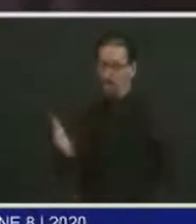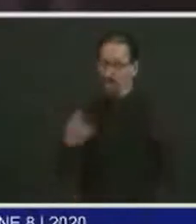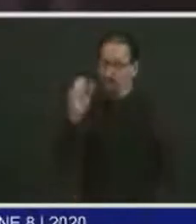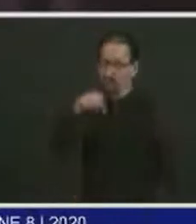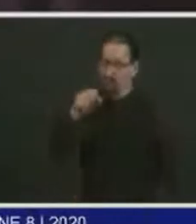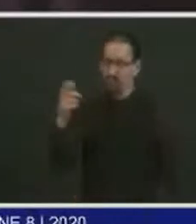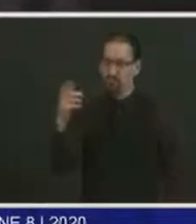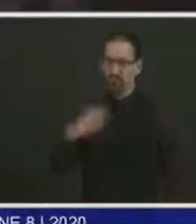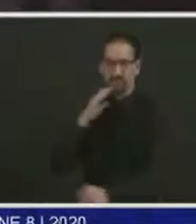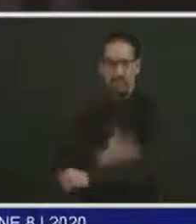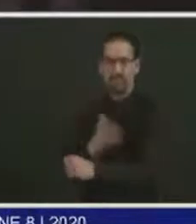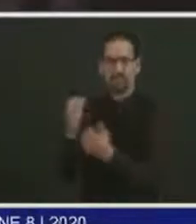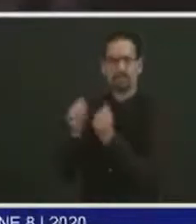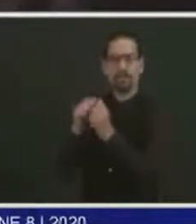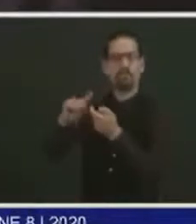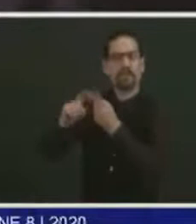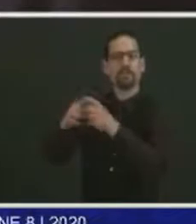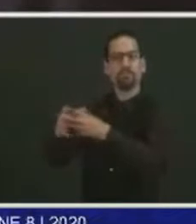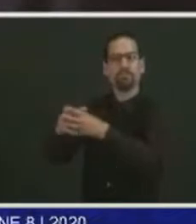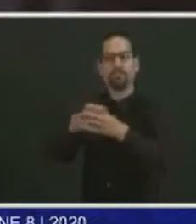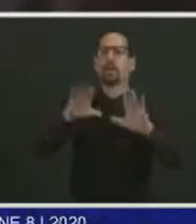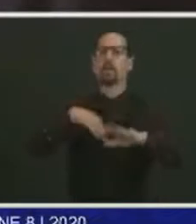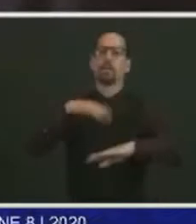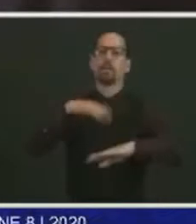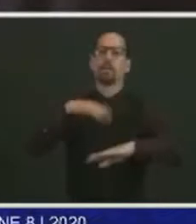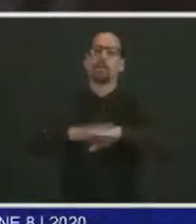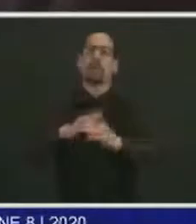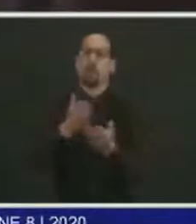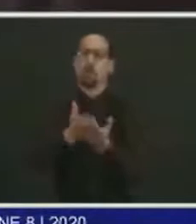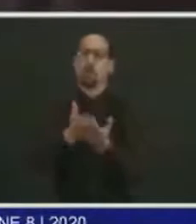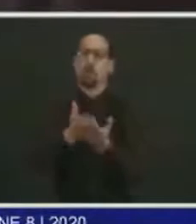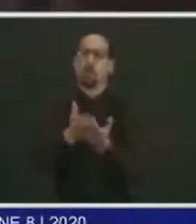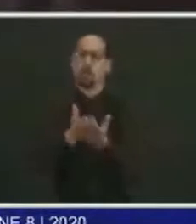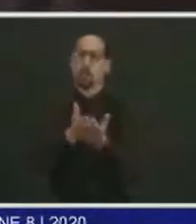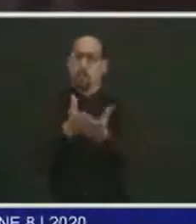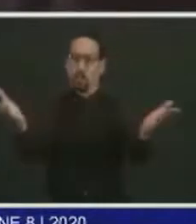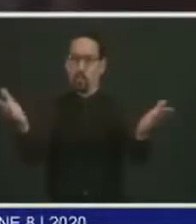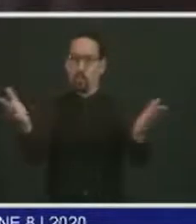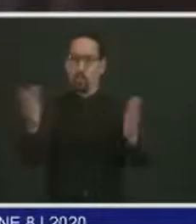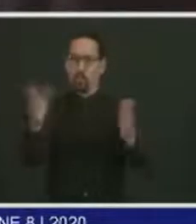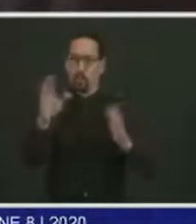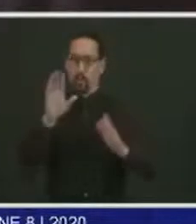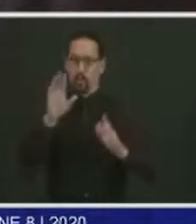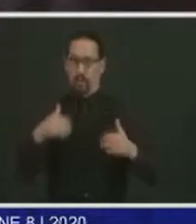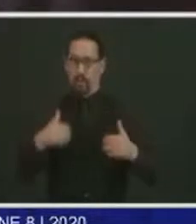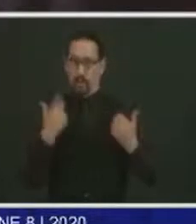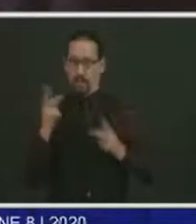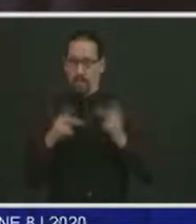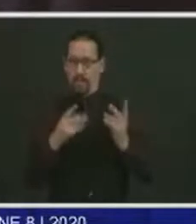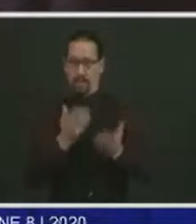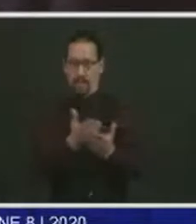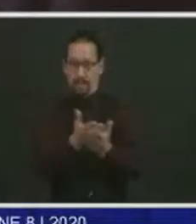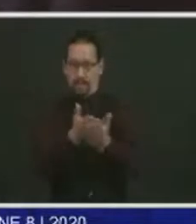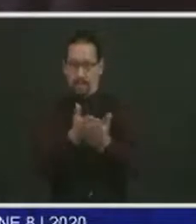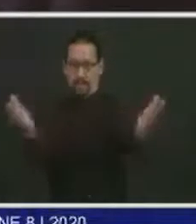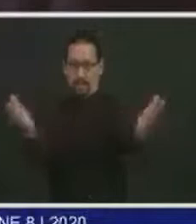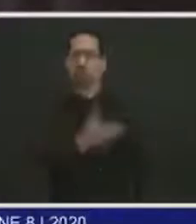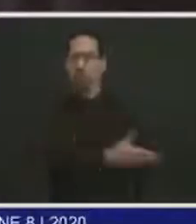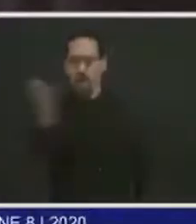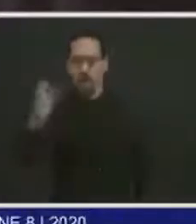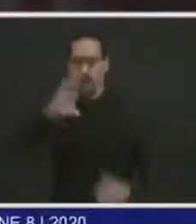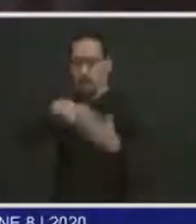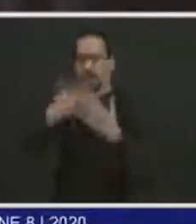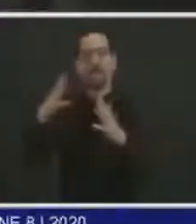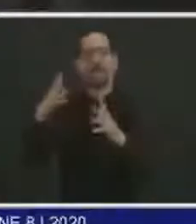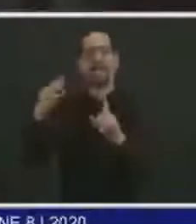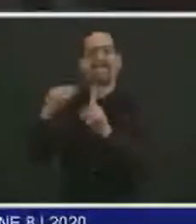take extra caution not to be around older people or sick people or people